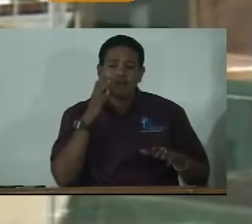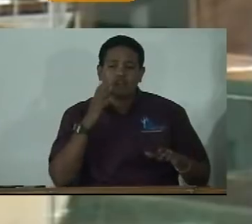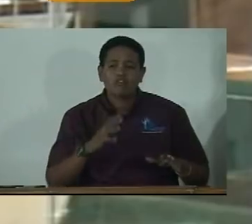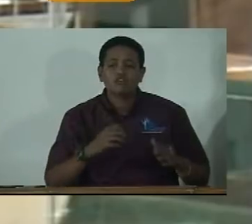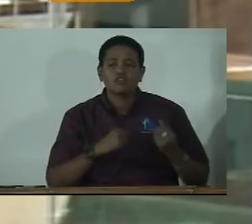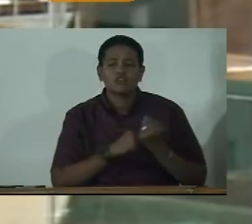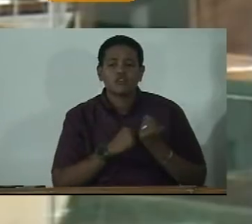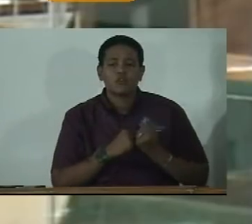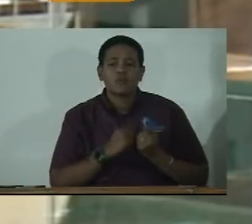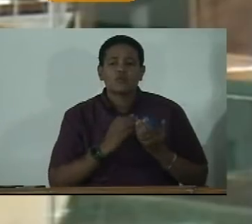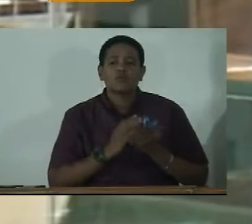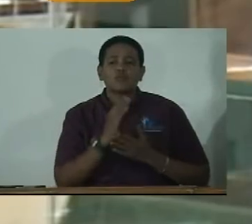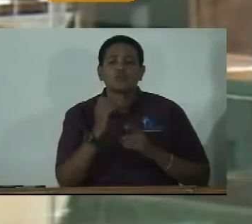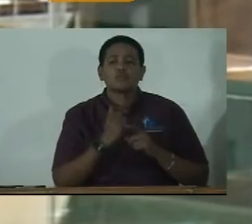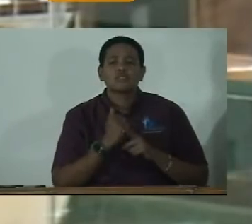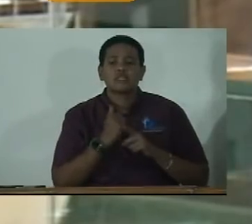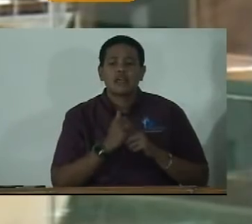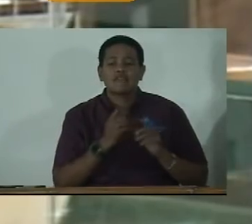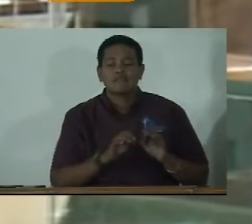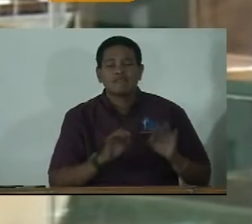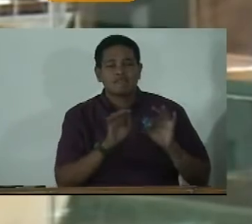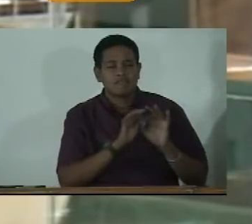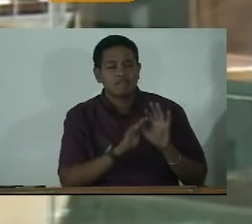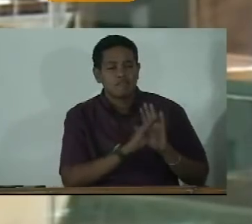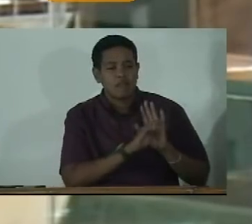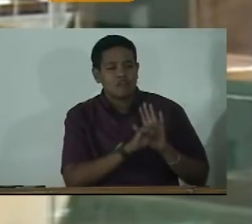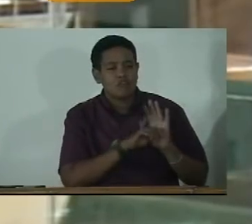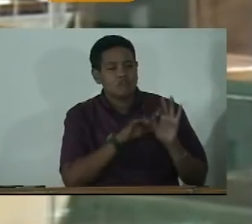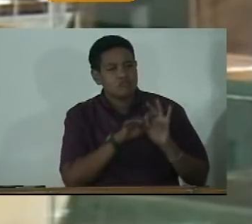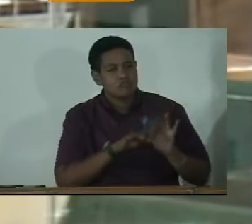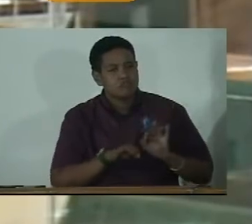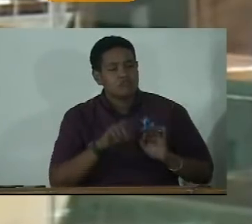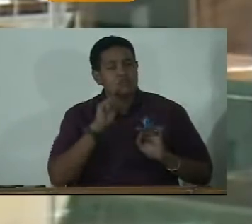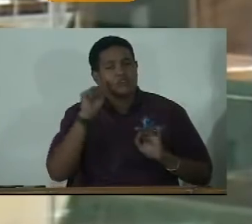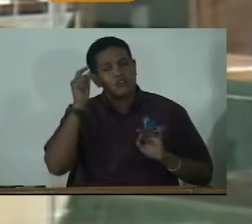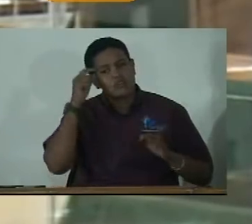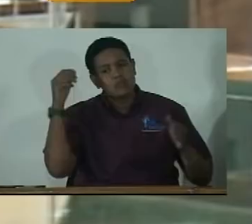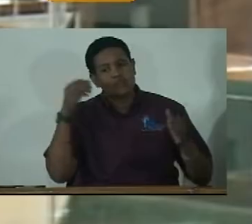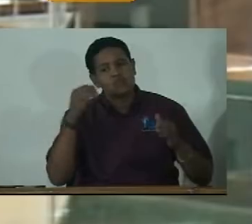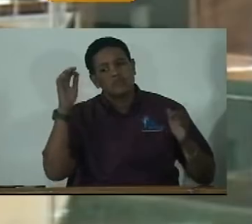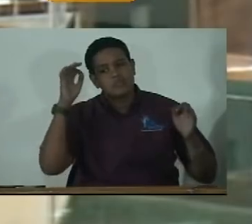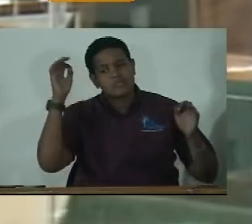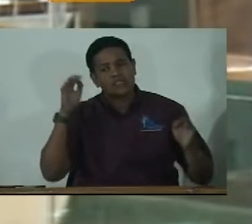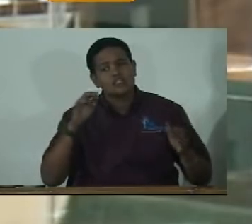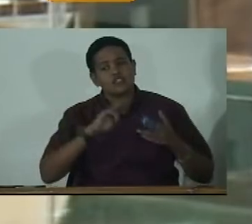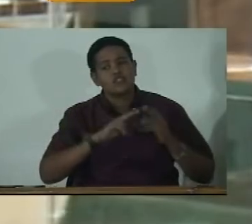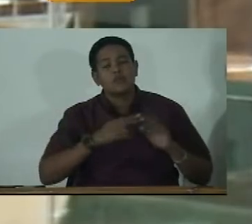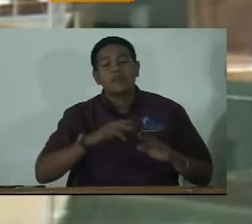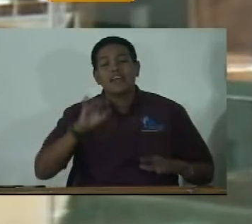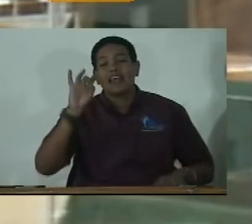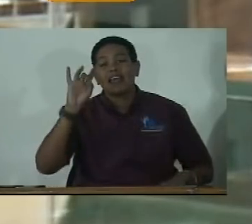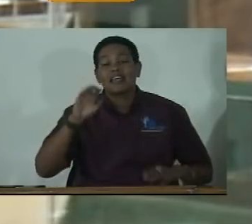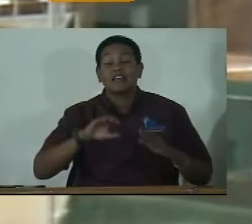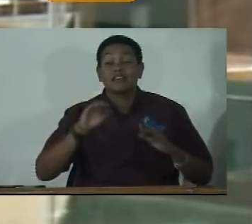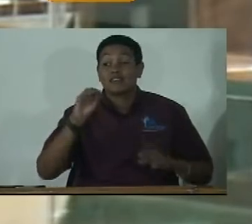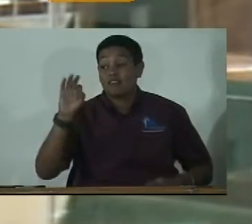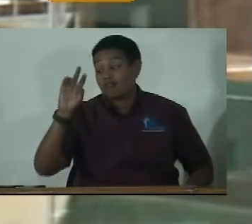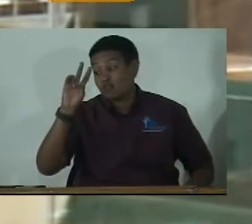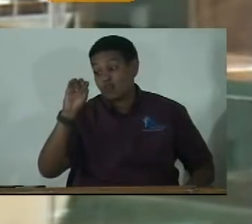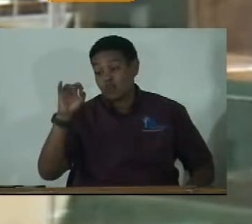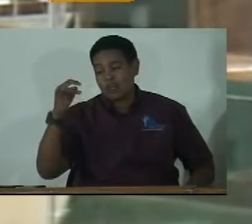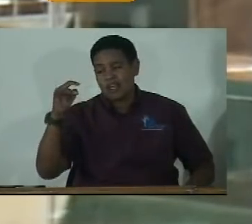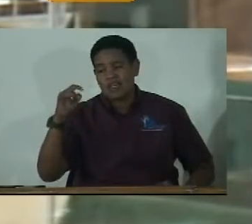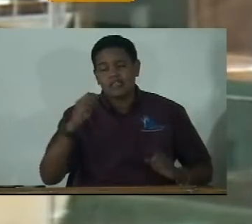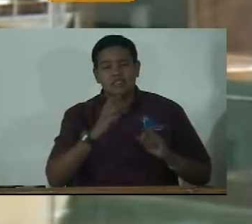By way of relevant background, Mr. President, the Cabinet, by its decision number 8 of 2018,